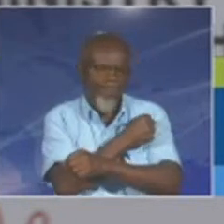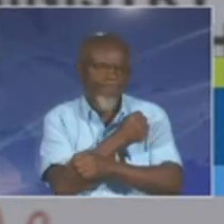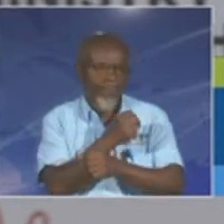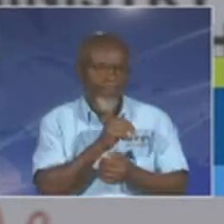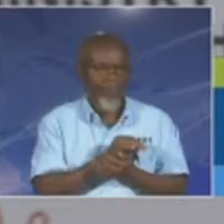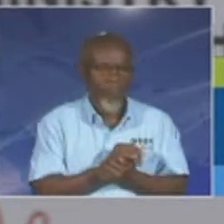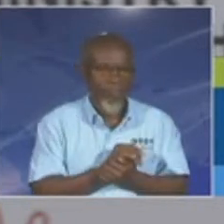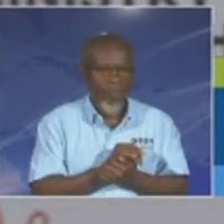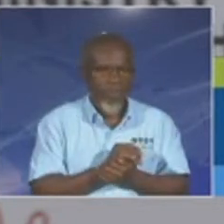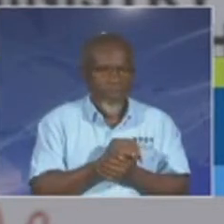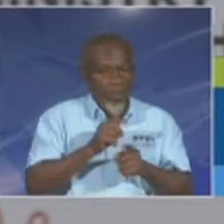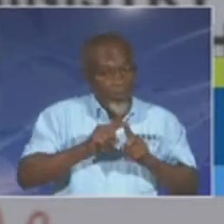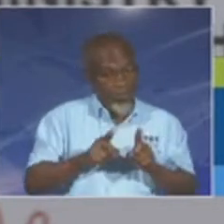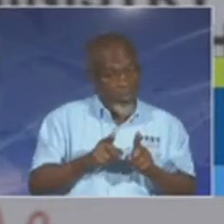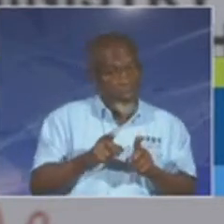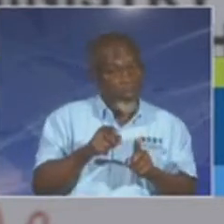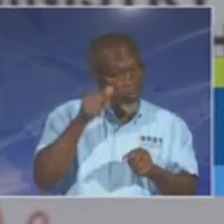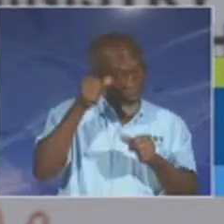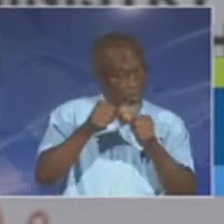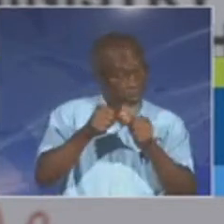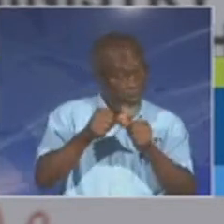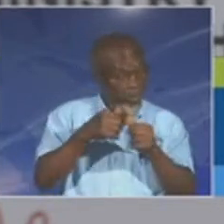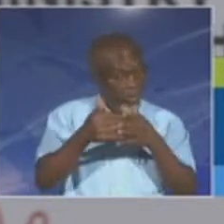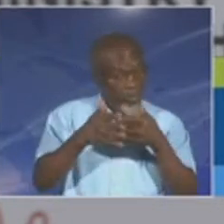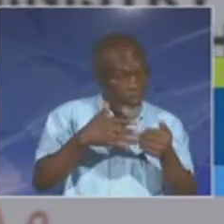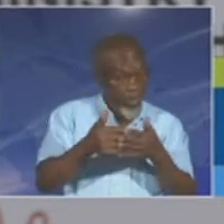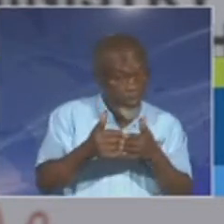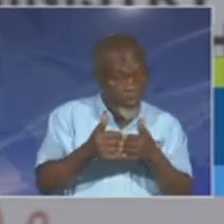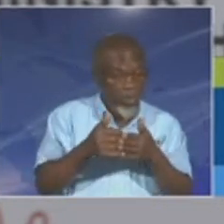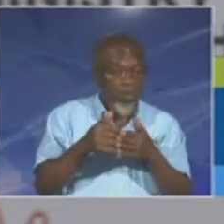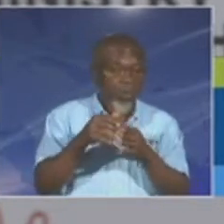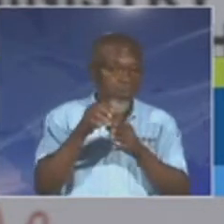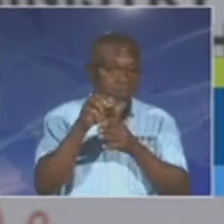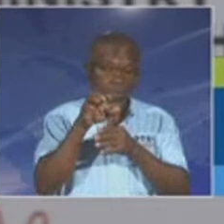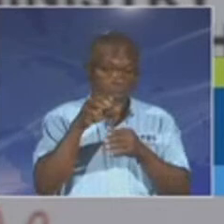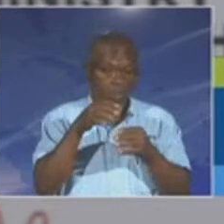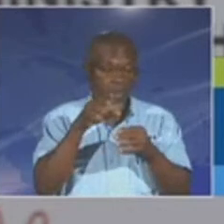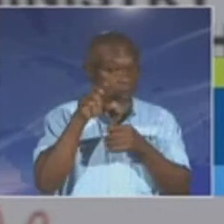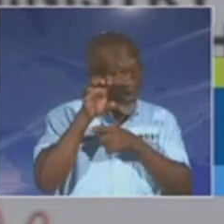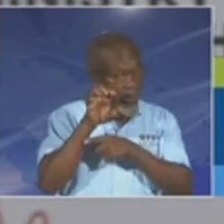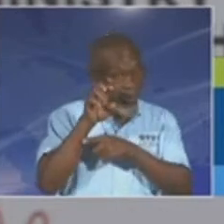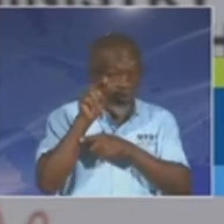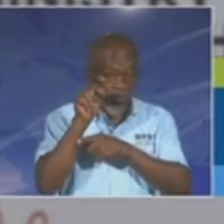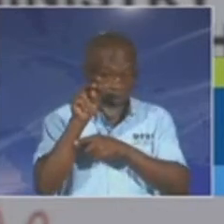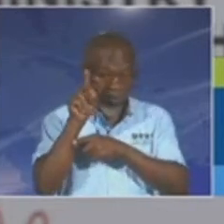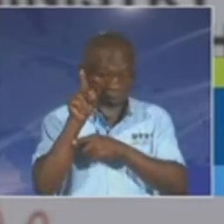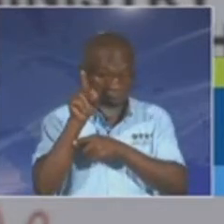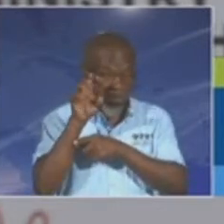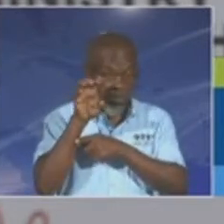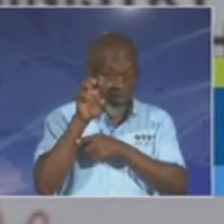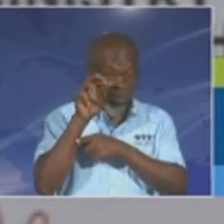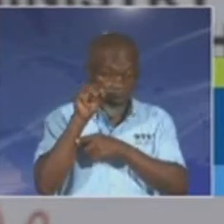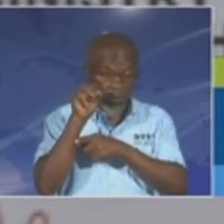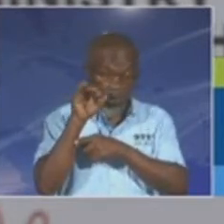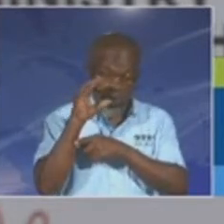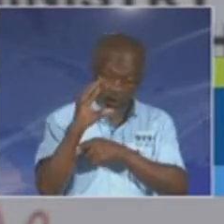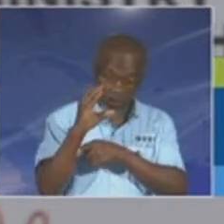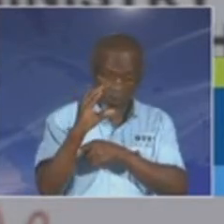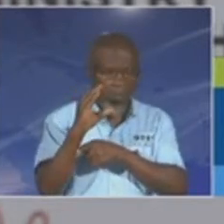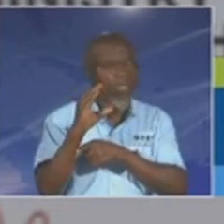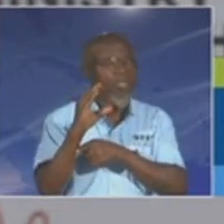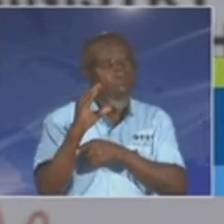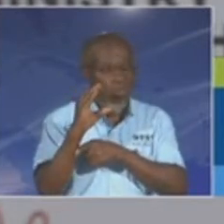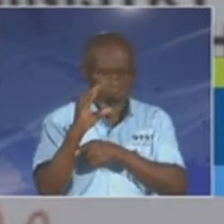to prepare your healthcare system for, using the information on patterns to know when to expect more, when to address